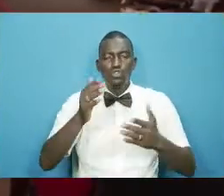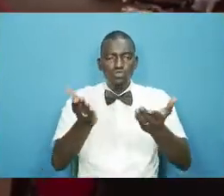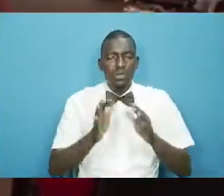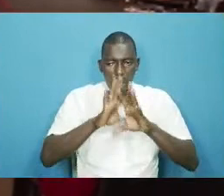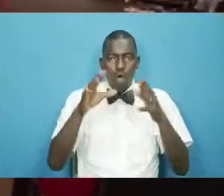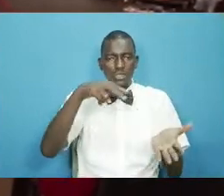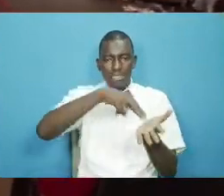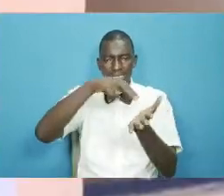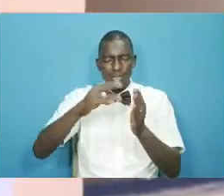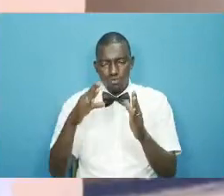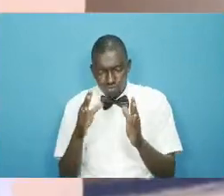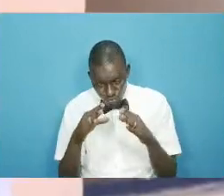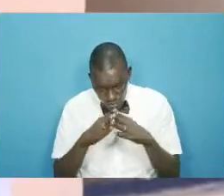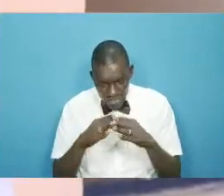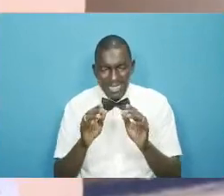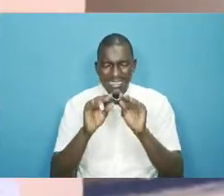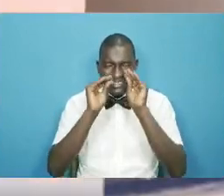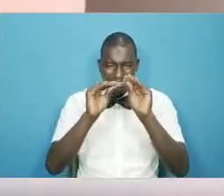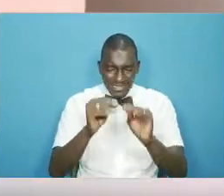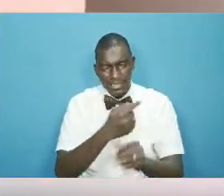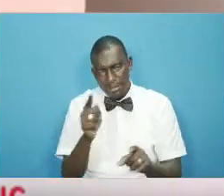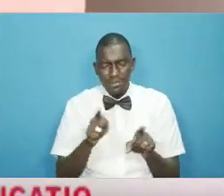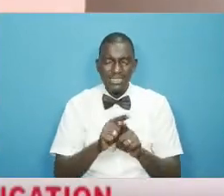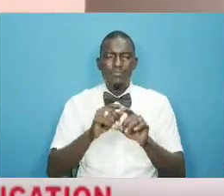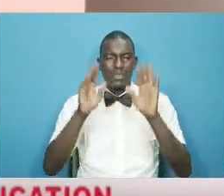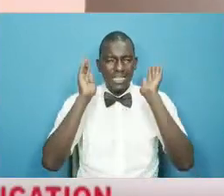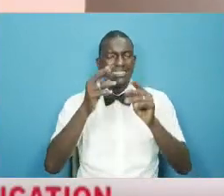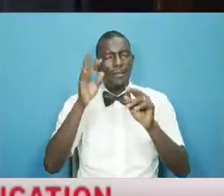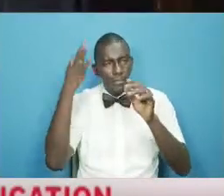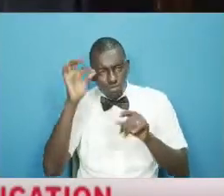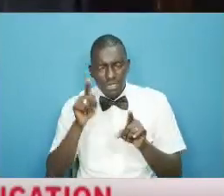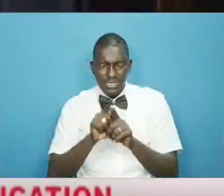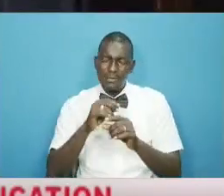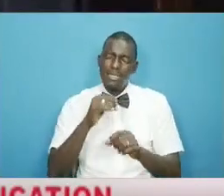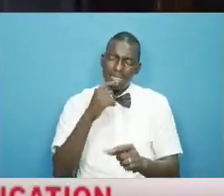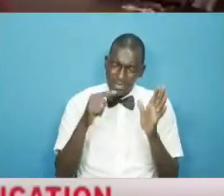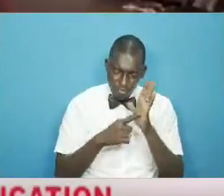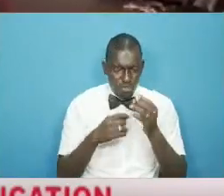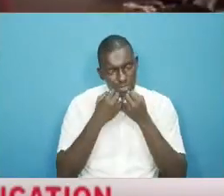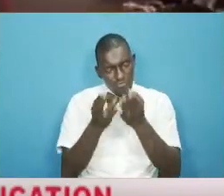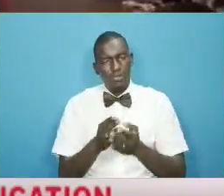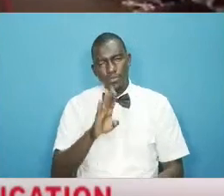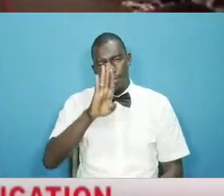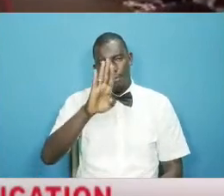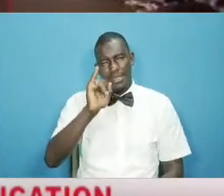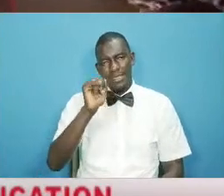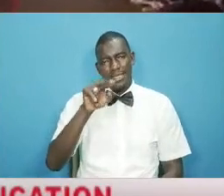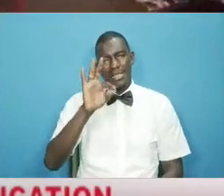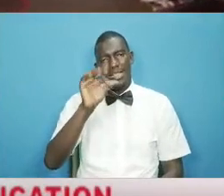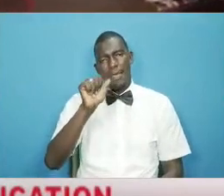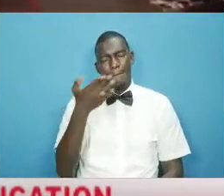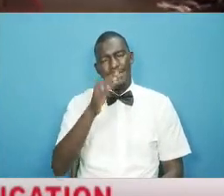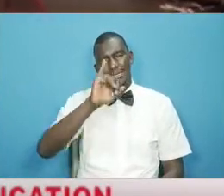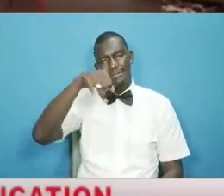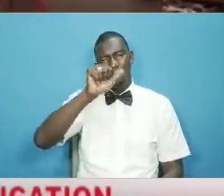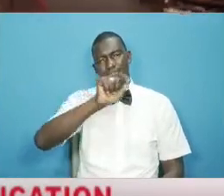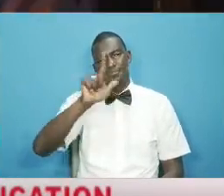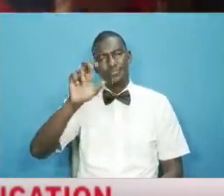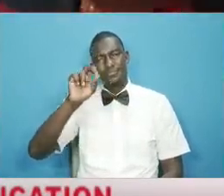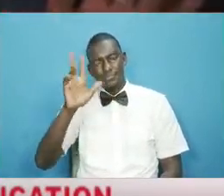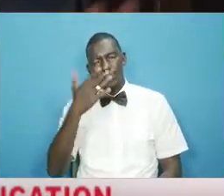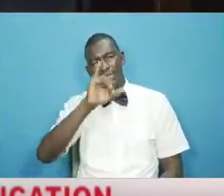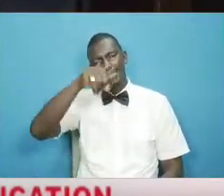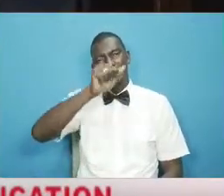their CSC, and so on. So it's something that we need to strengthen. Binta Jane Jallo, Deputy Mayor of KMC, spoke about